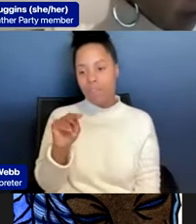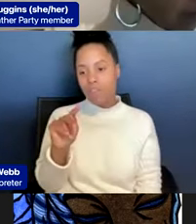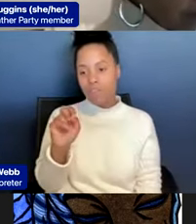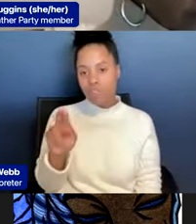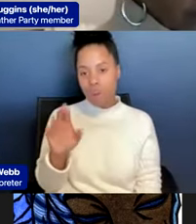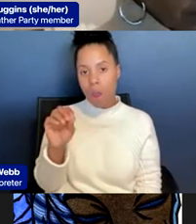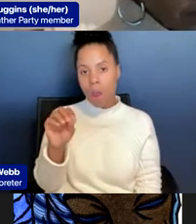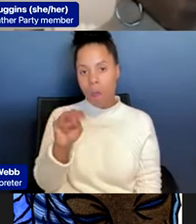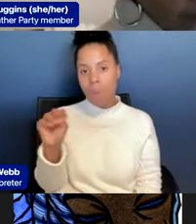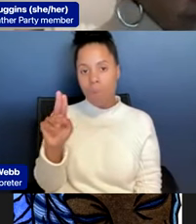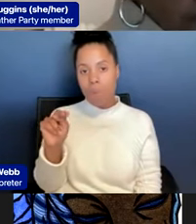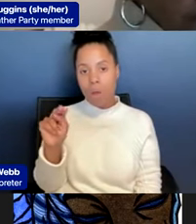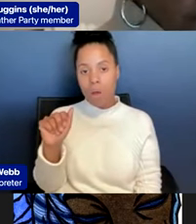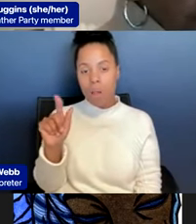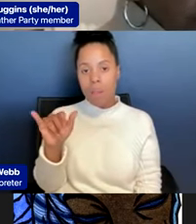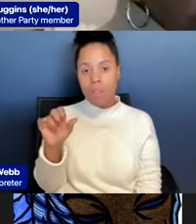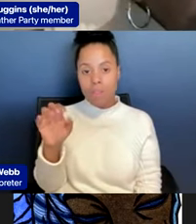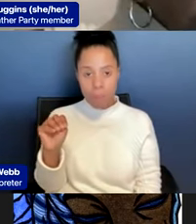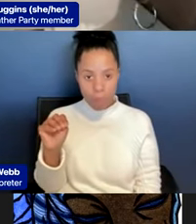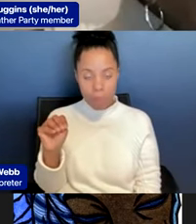Intercommunalism for Huey was an understanding